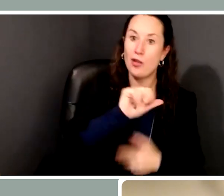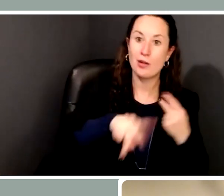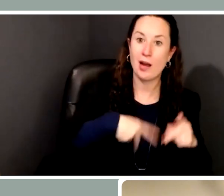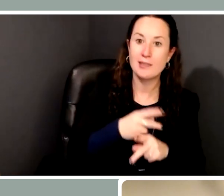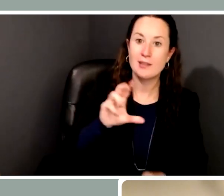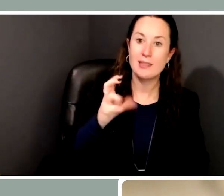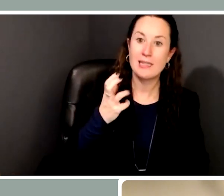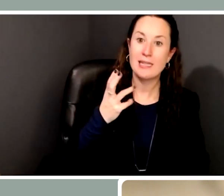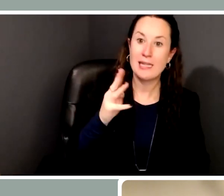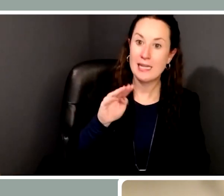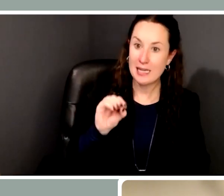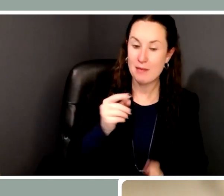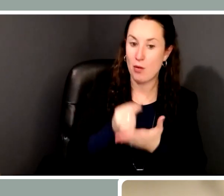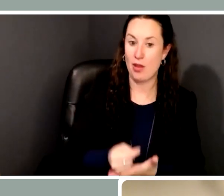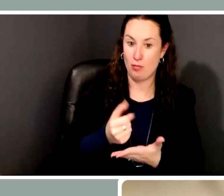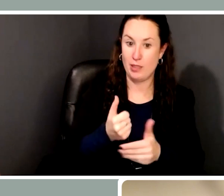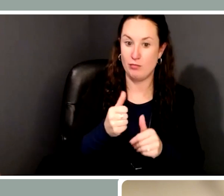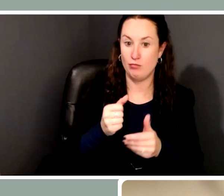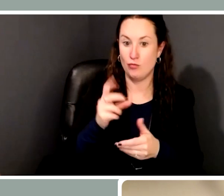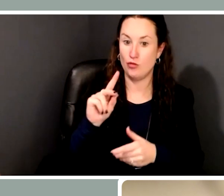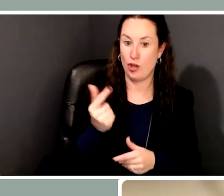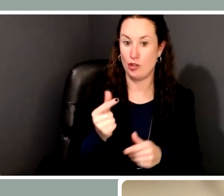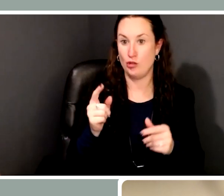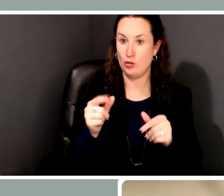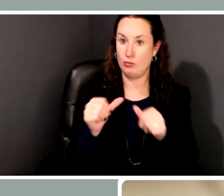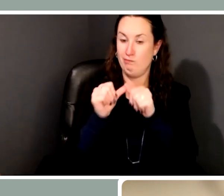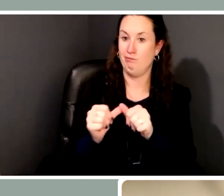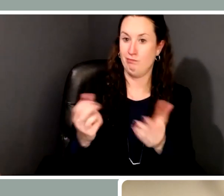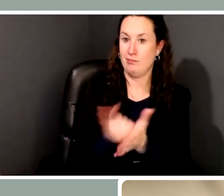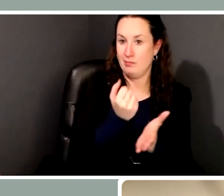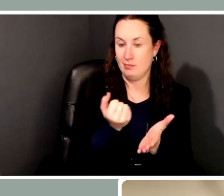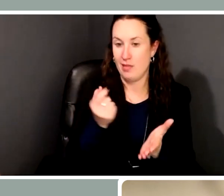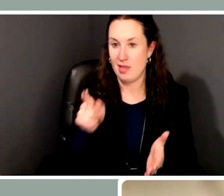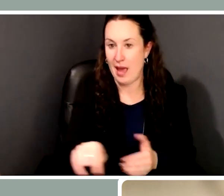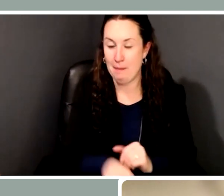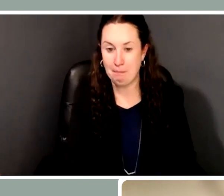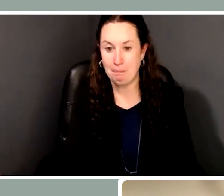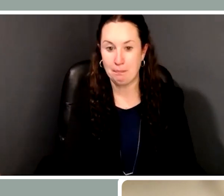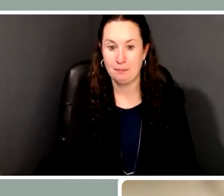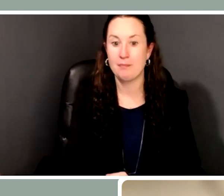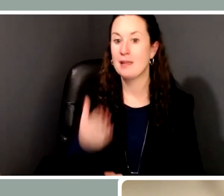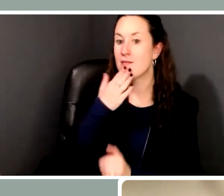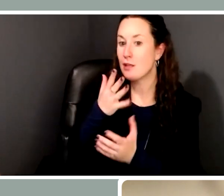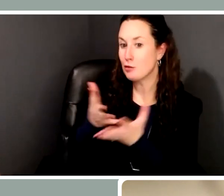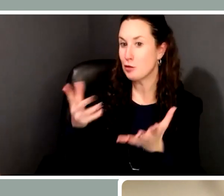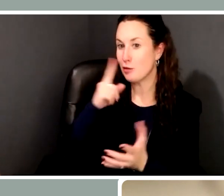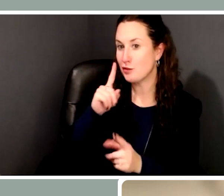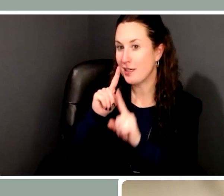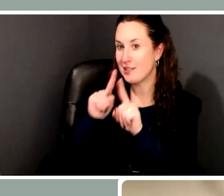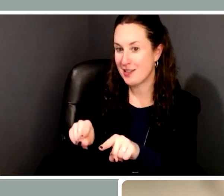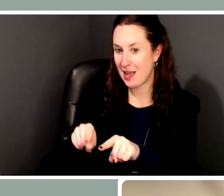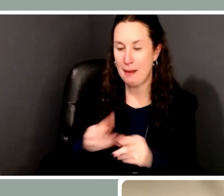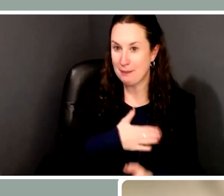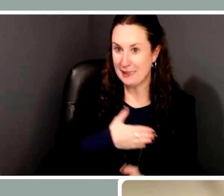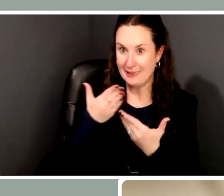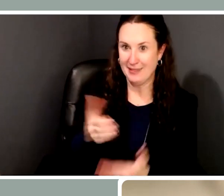the immunotherapy. So there's a lot going on there. Great. Thank you for answering that, Dr. Isaacs. Please take a sip of